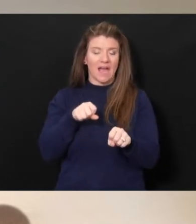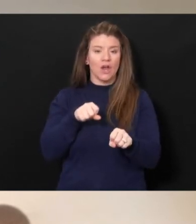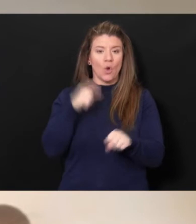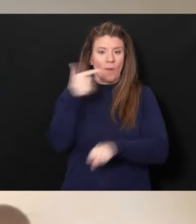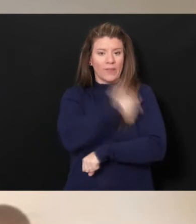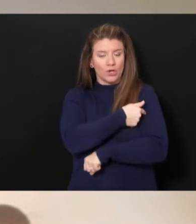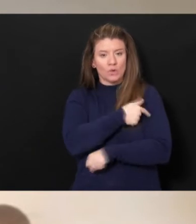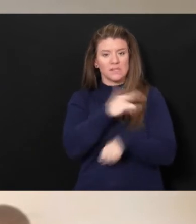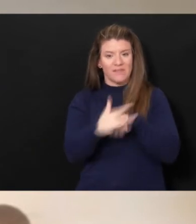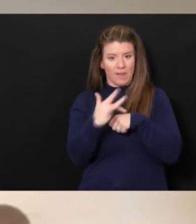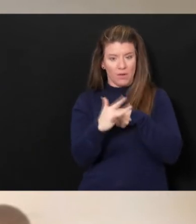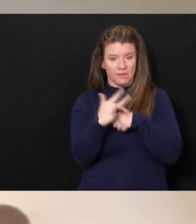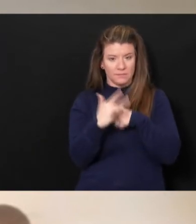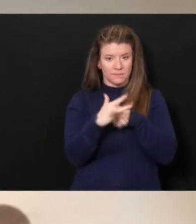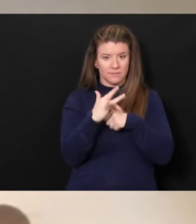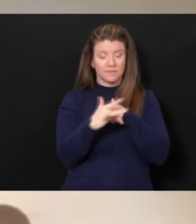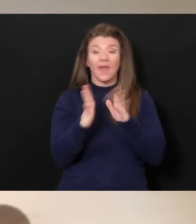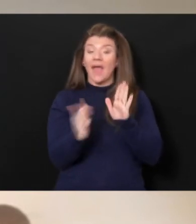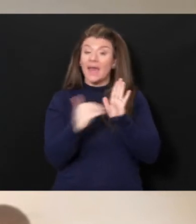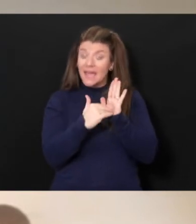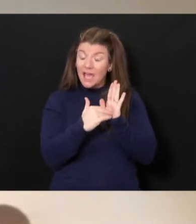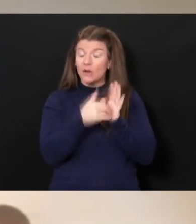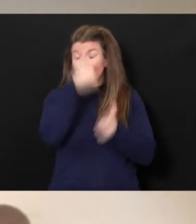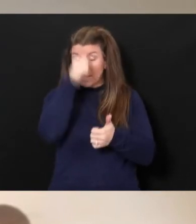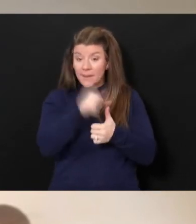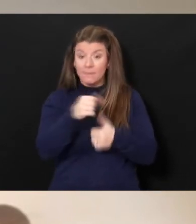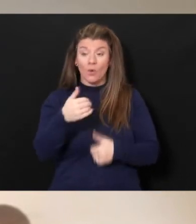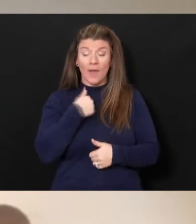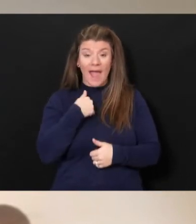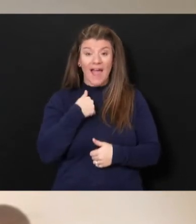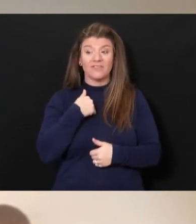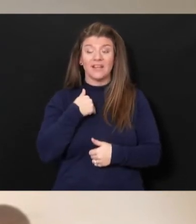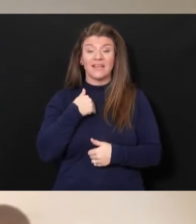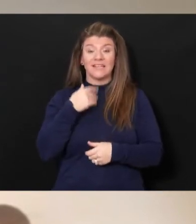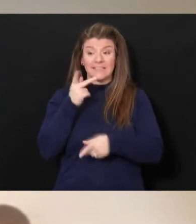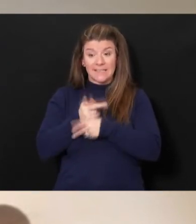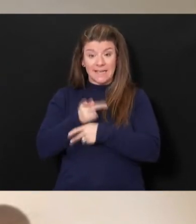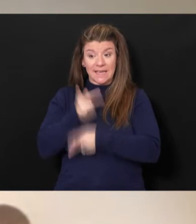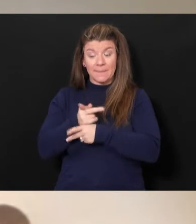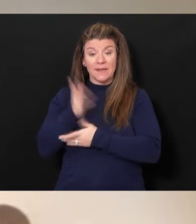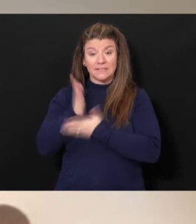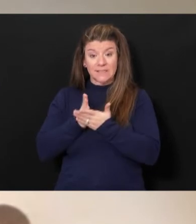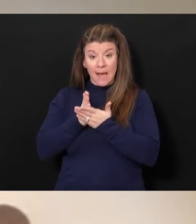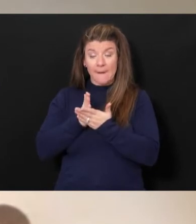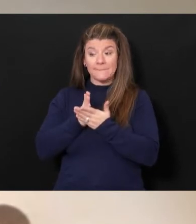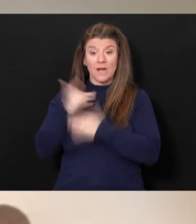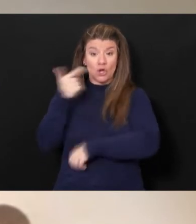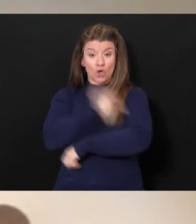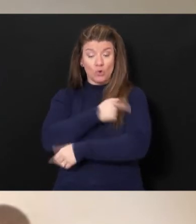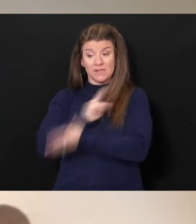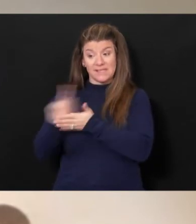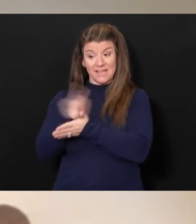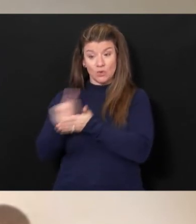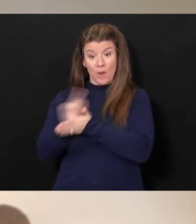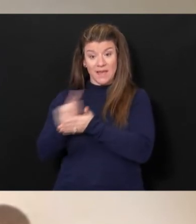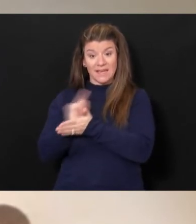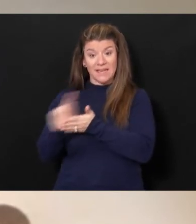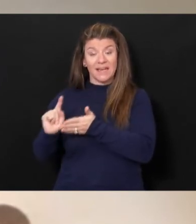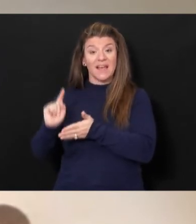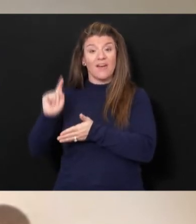doses available. And again, remember, we have to pull a certain number of doses off the top each week to get